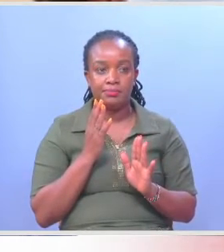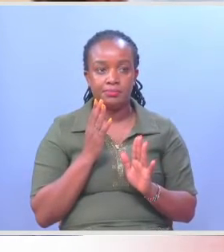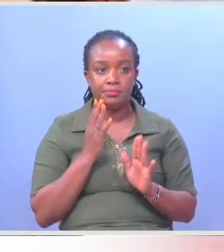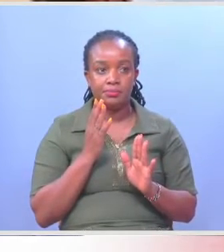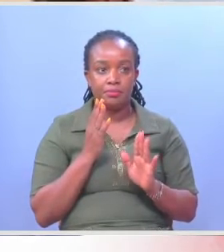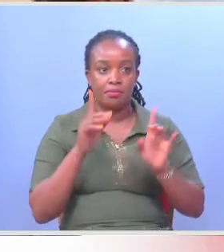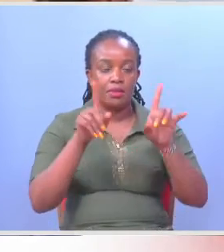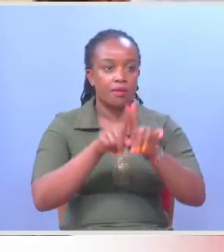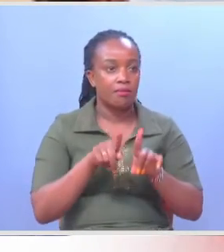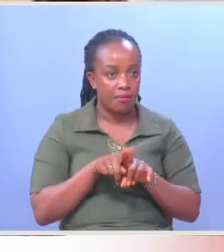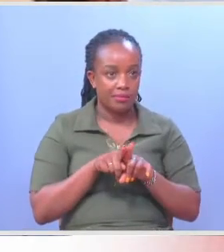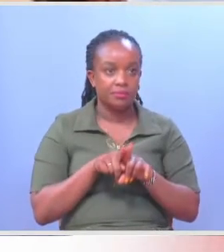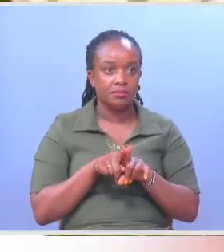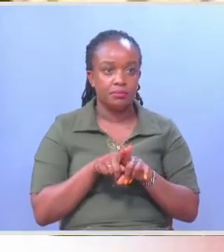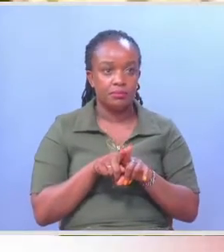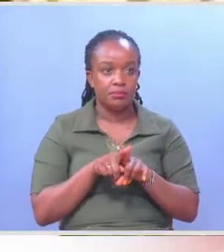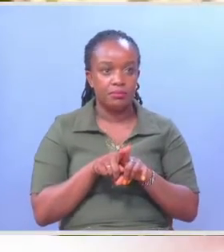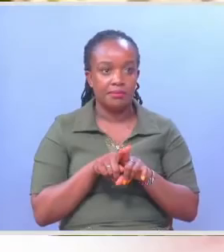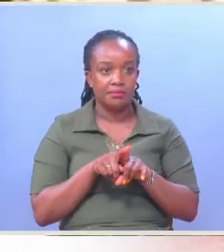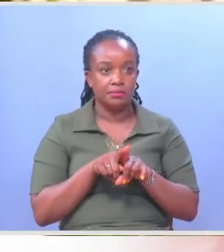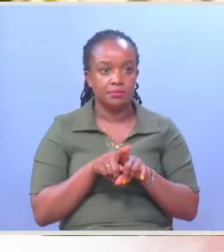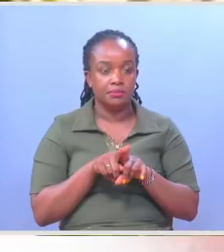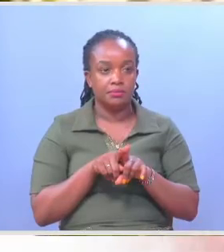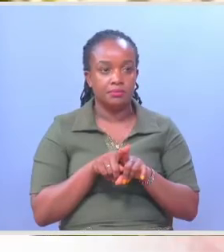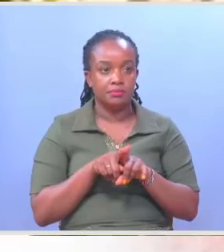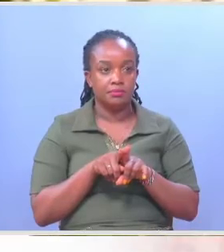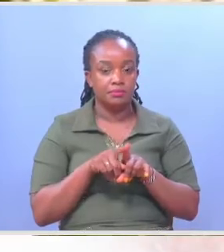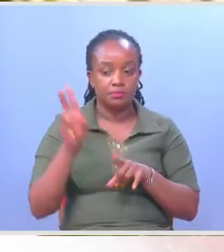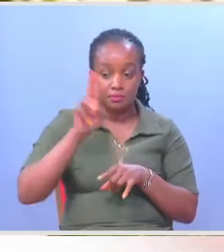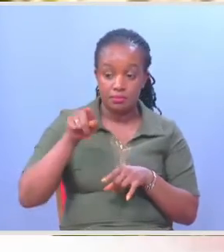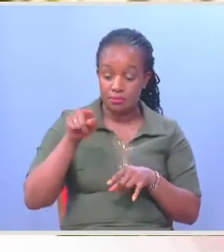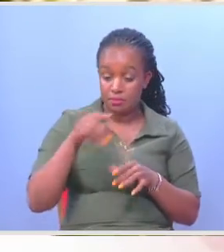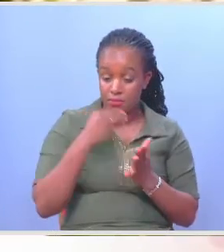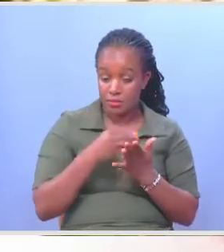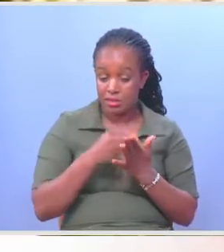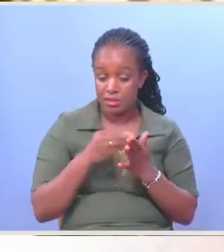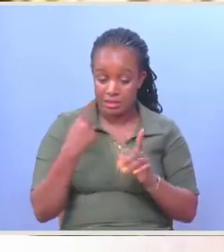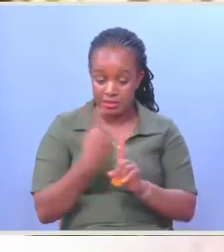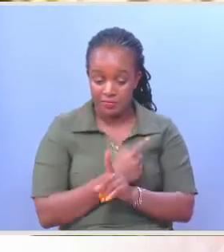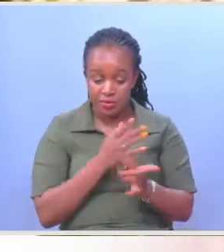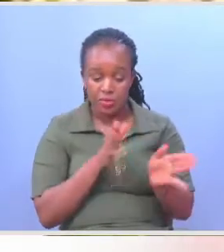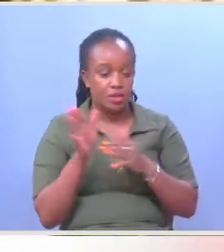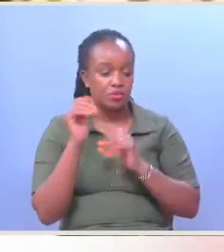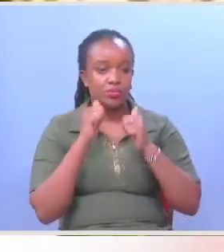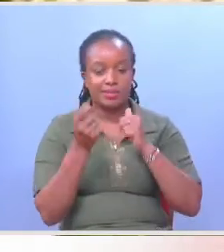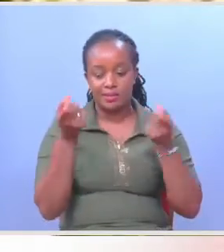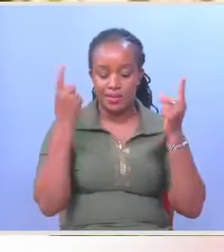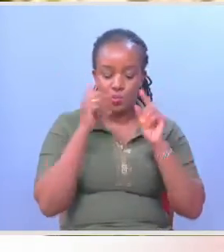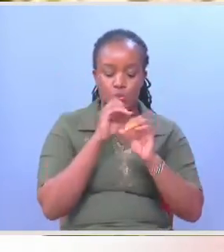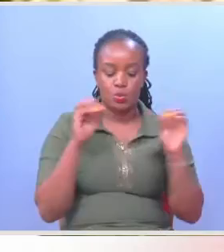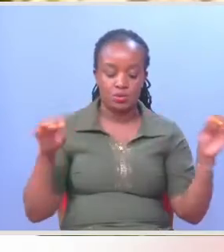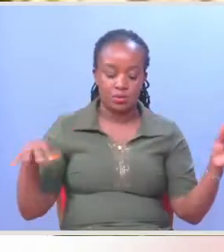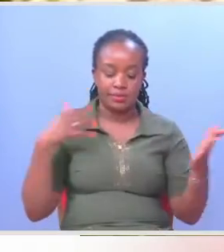pay the doctors working in the facilities. Walitumia hizo pesa kwa njia zingine ambazo hazieleweki, na mpaka leo